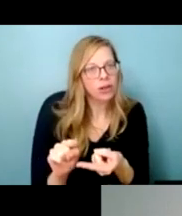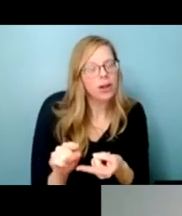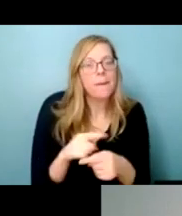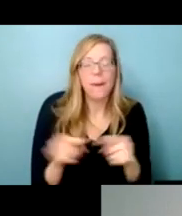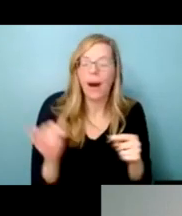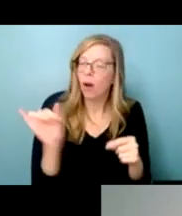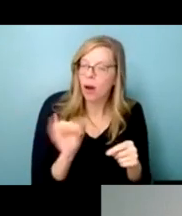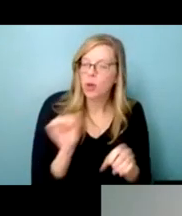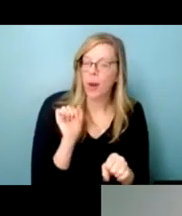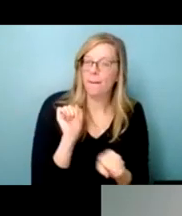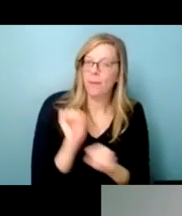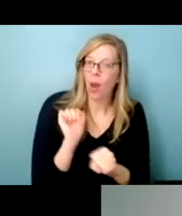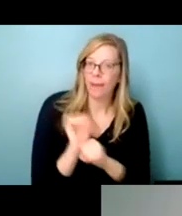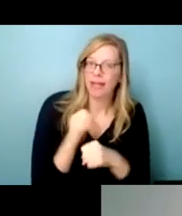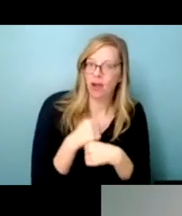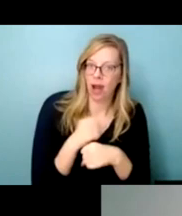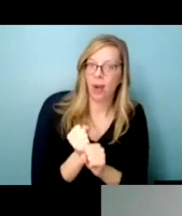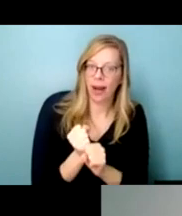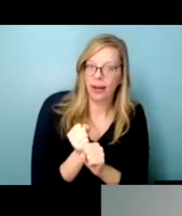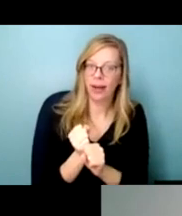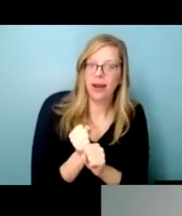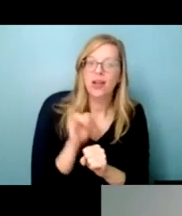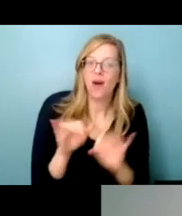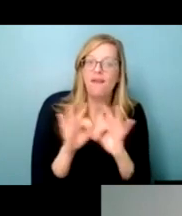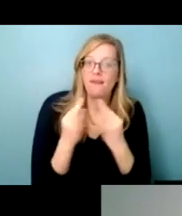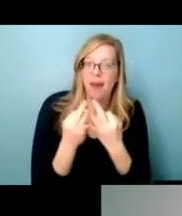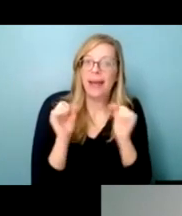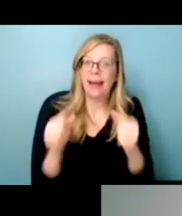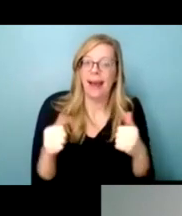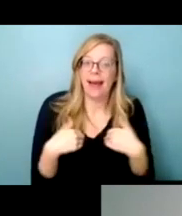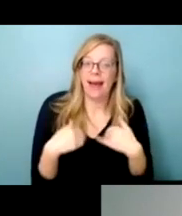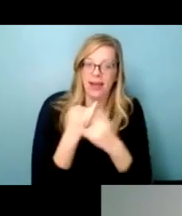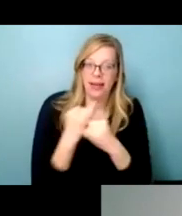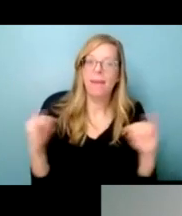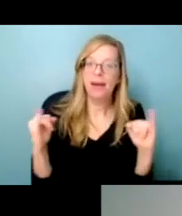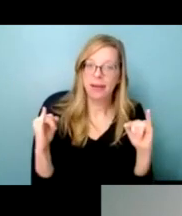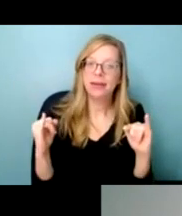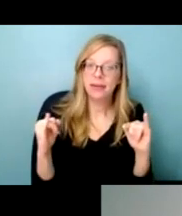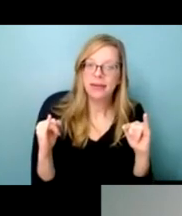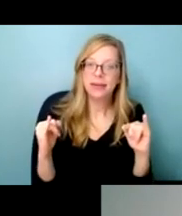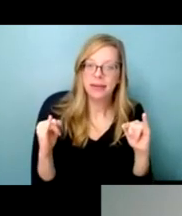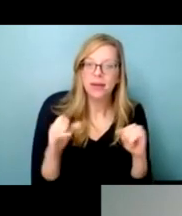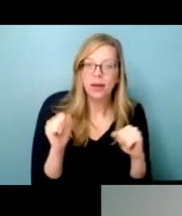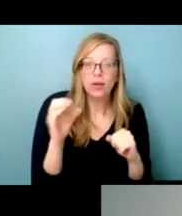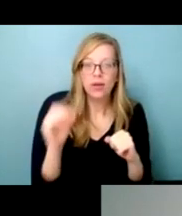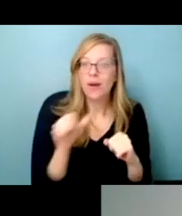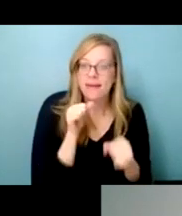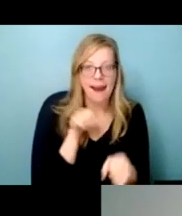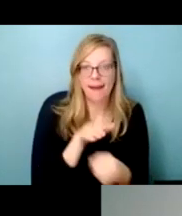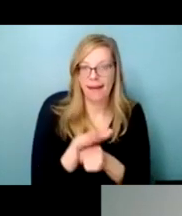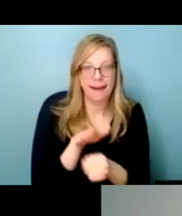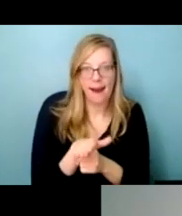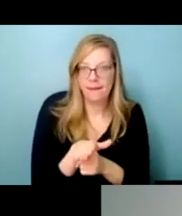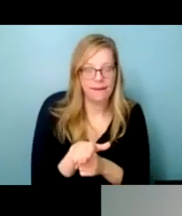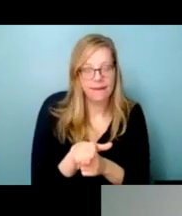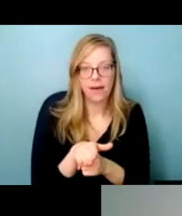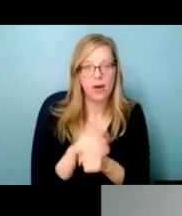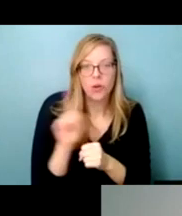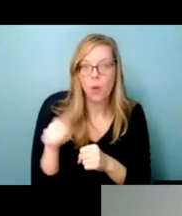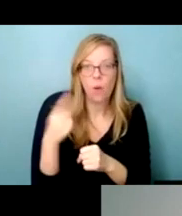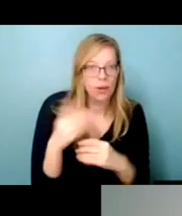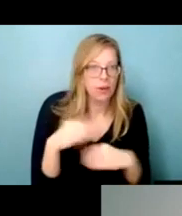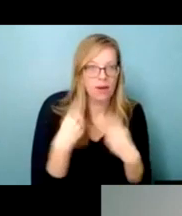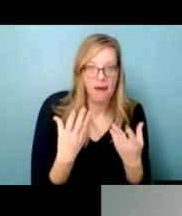employment generating so that families can have independence. And so it's not enough to simply provide that